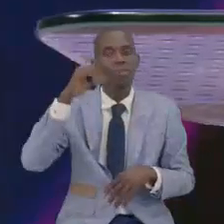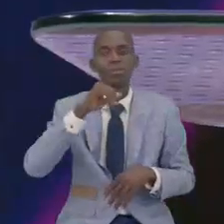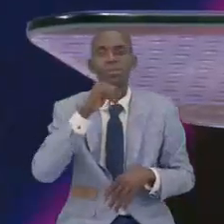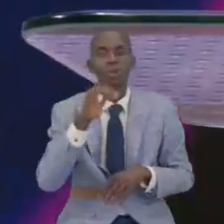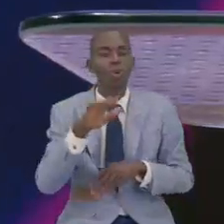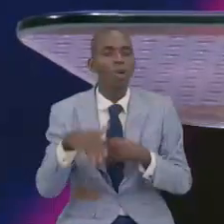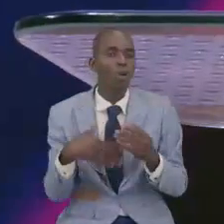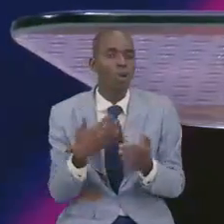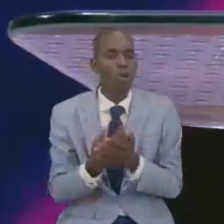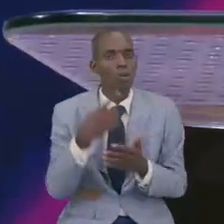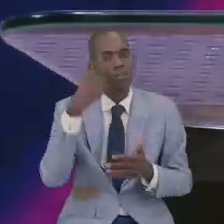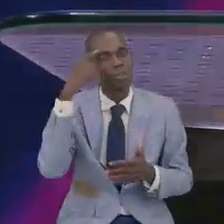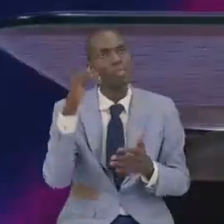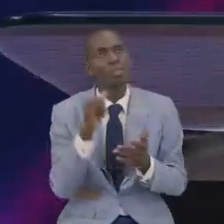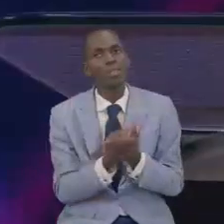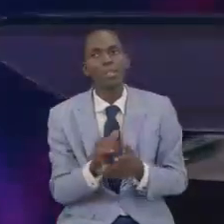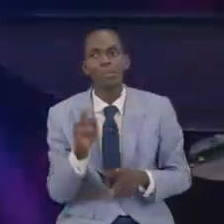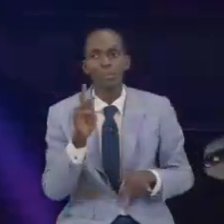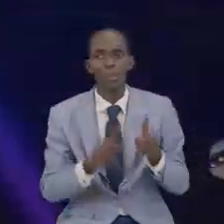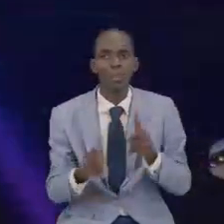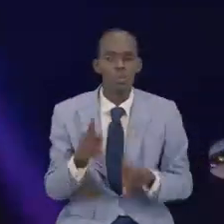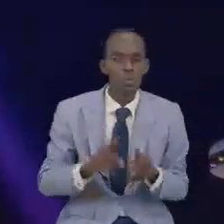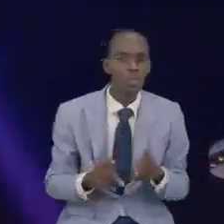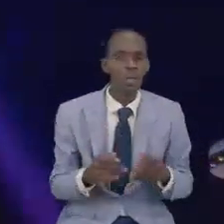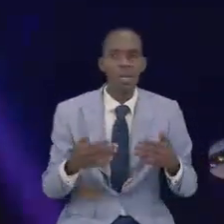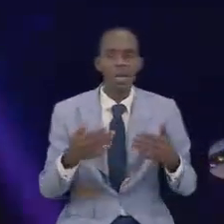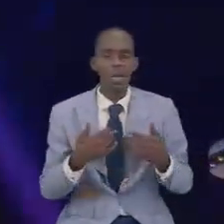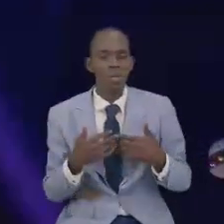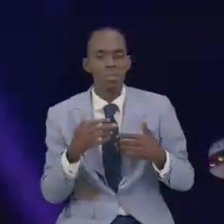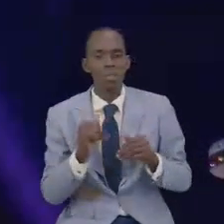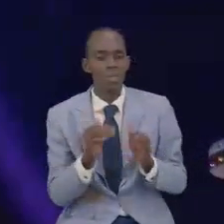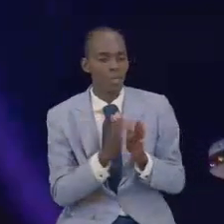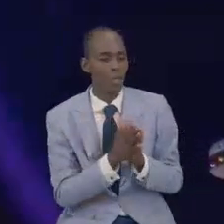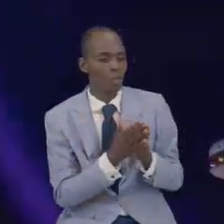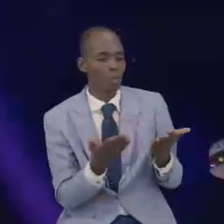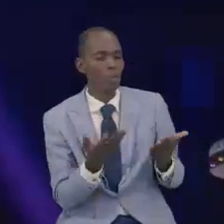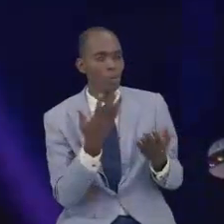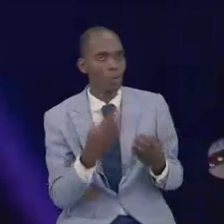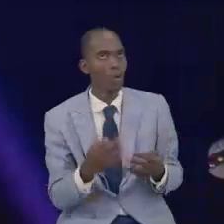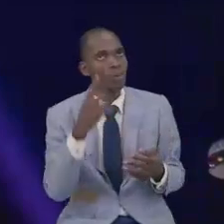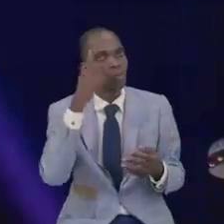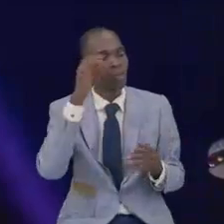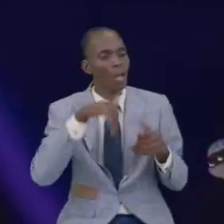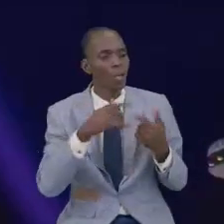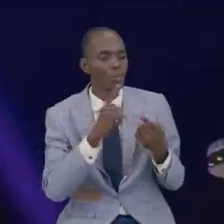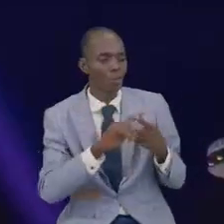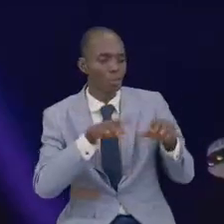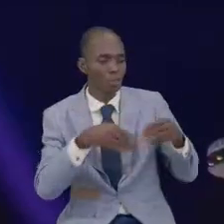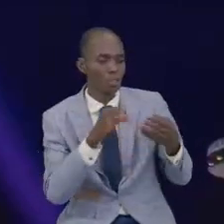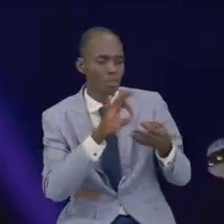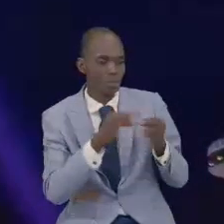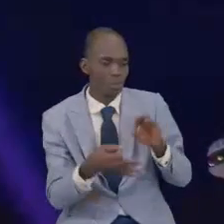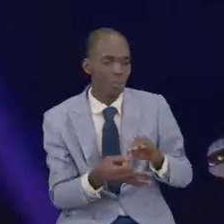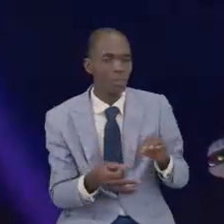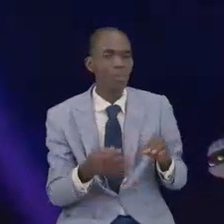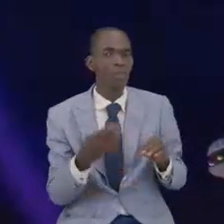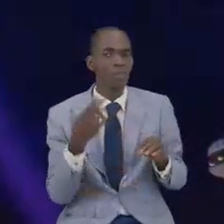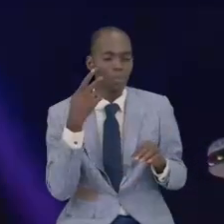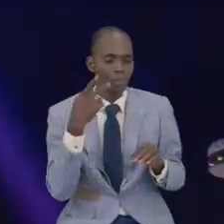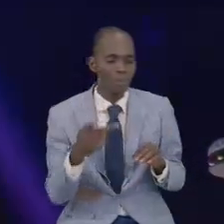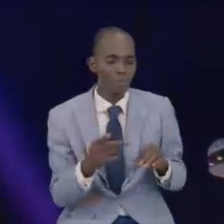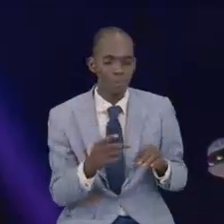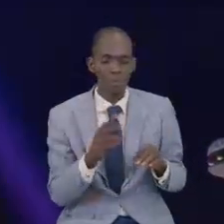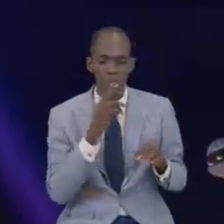that, you know, people are peddling, and then somebody has a book of dreams, how to interpret this. If you see river in your